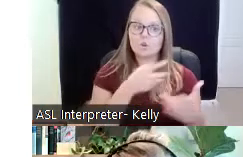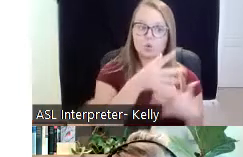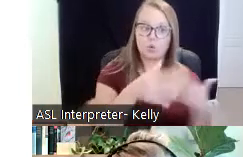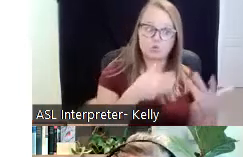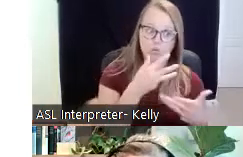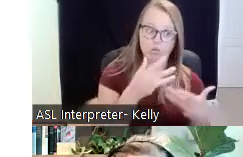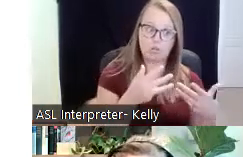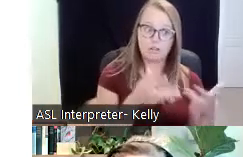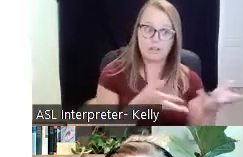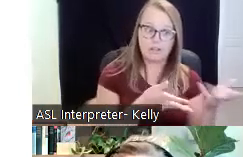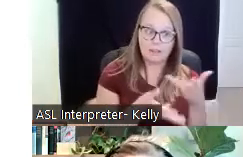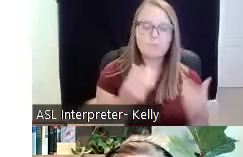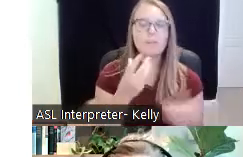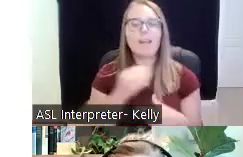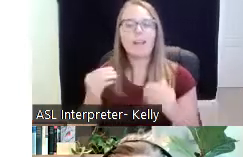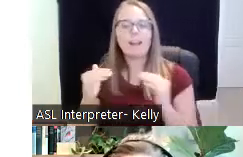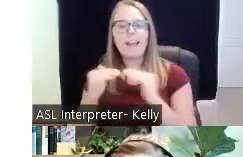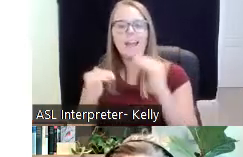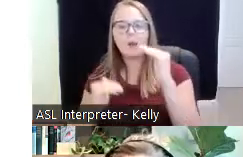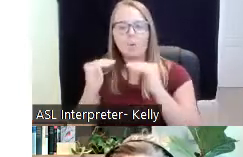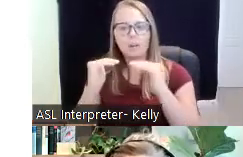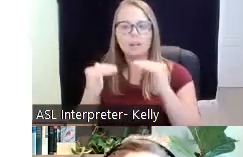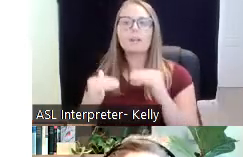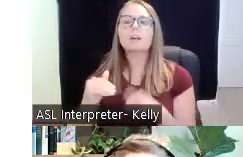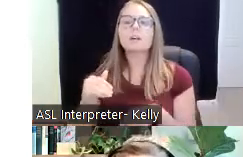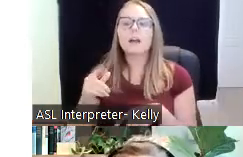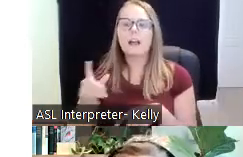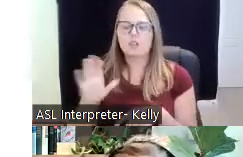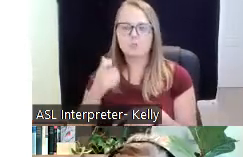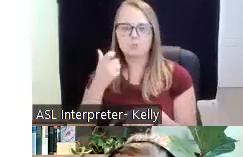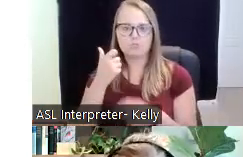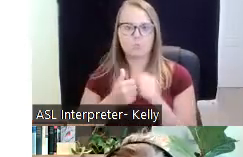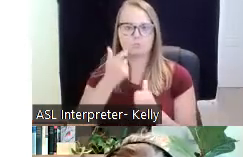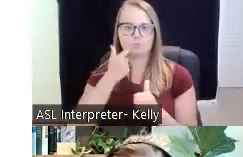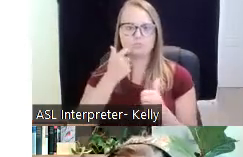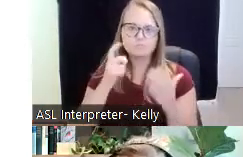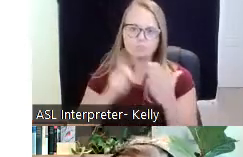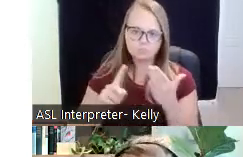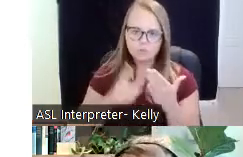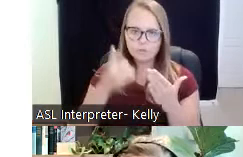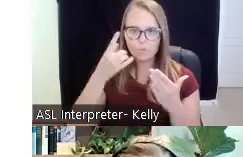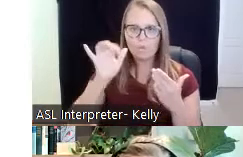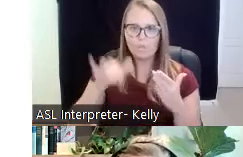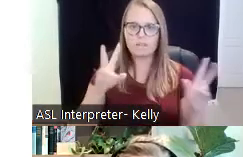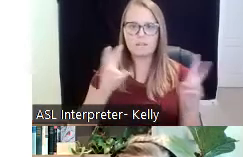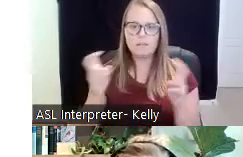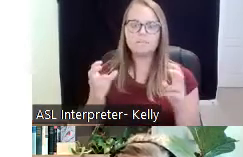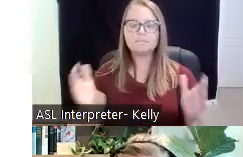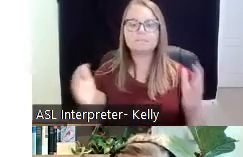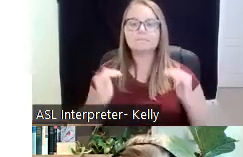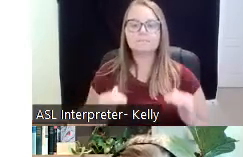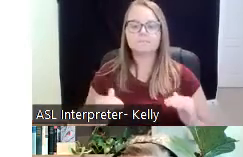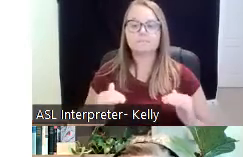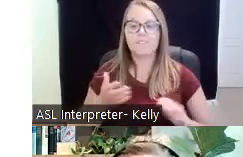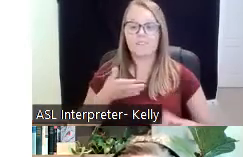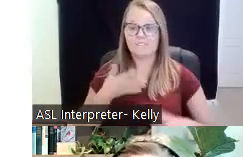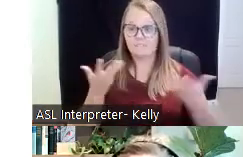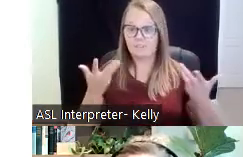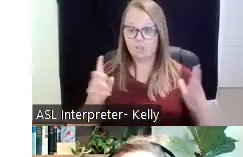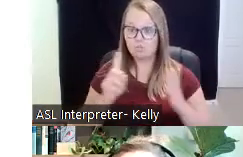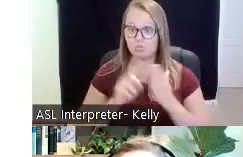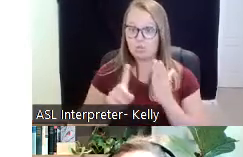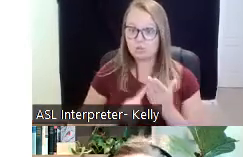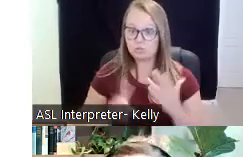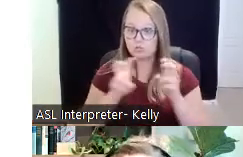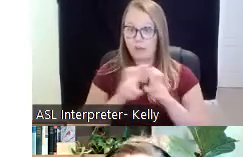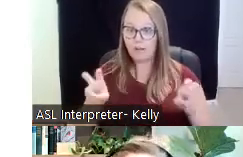equity issues, as well as their latest research in that space. And then following that research perspectives